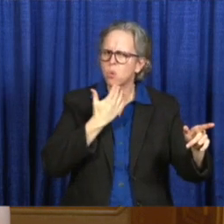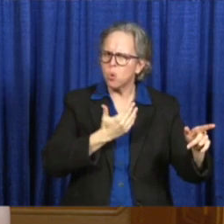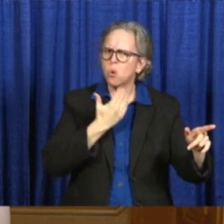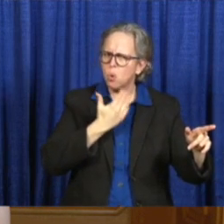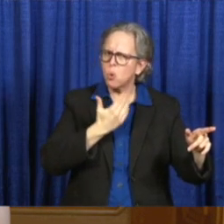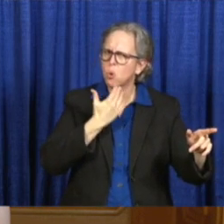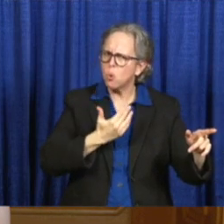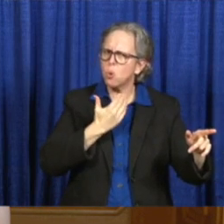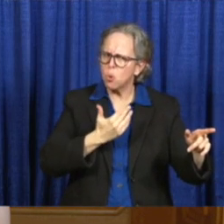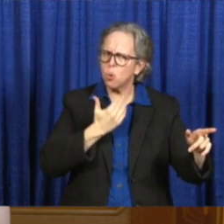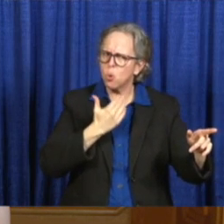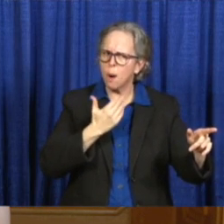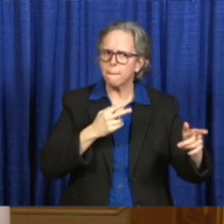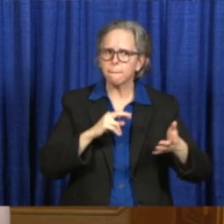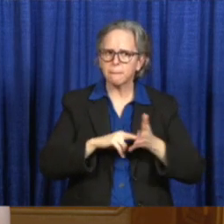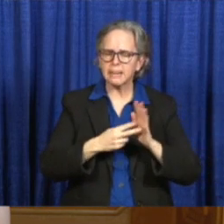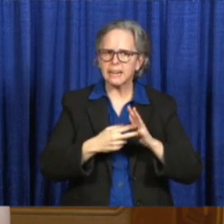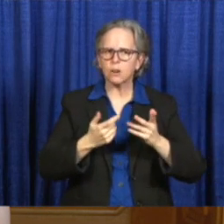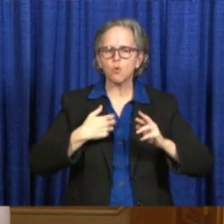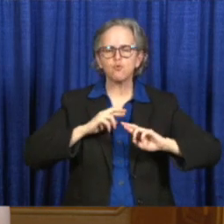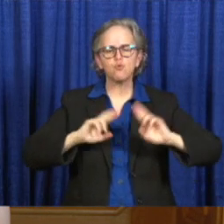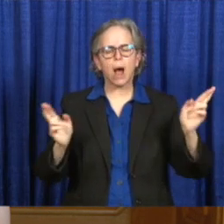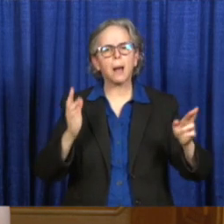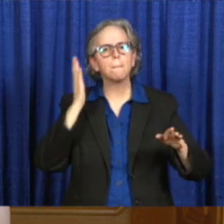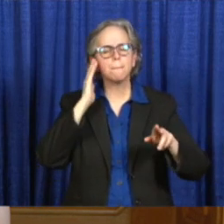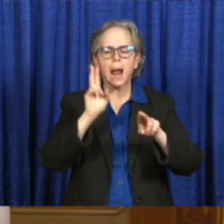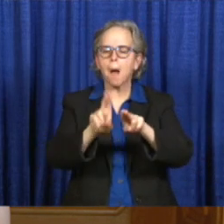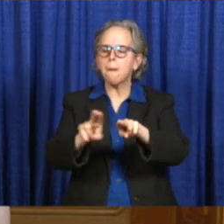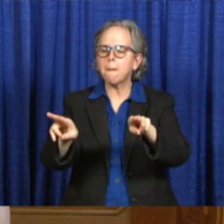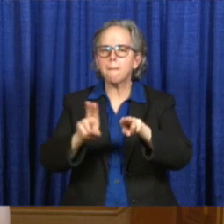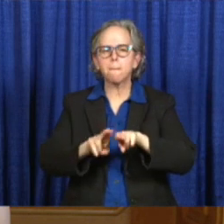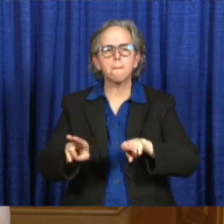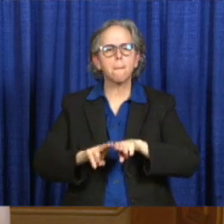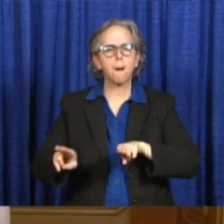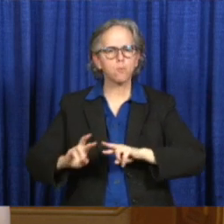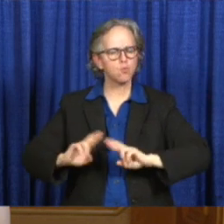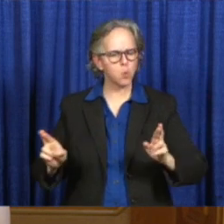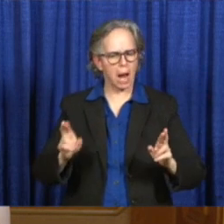right at this moment actually open. But